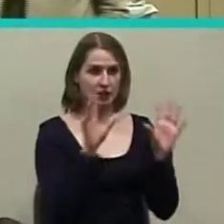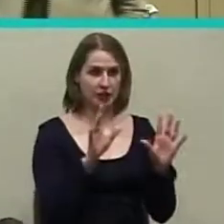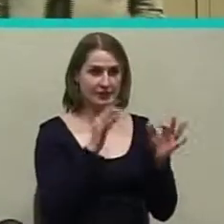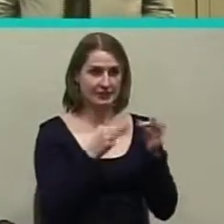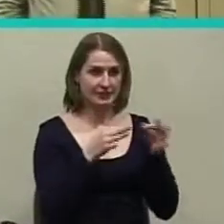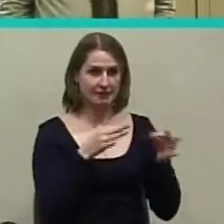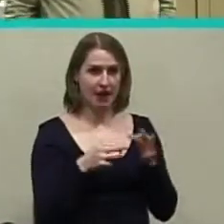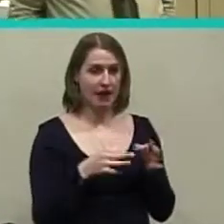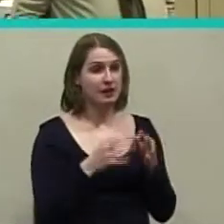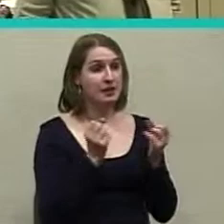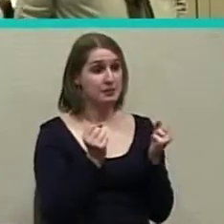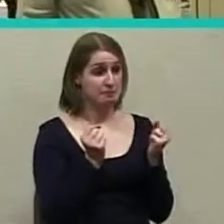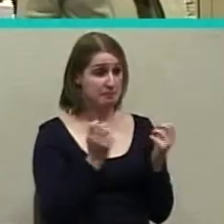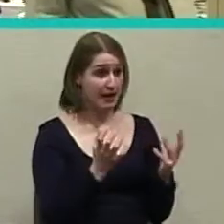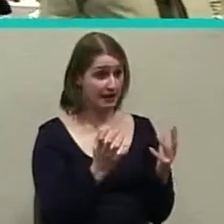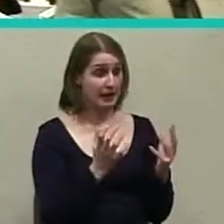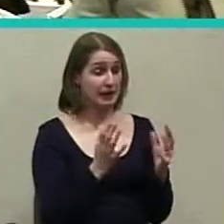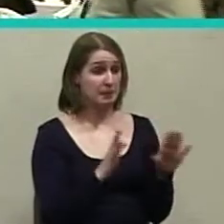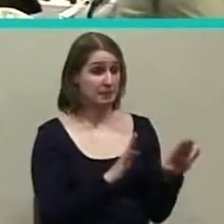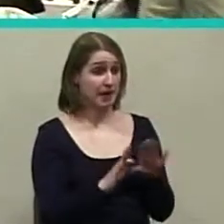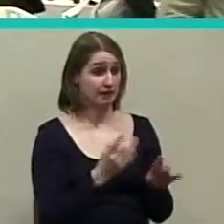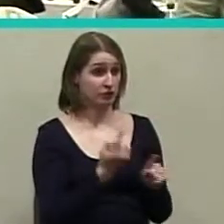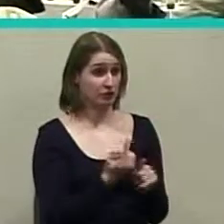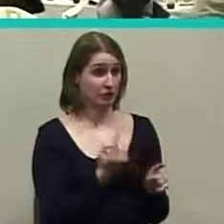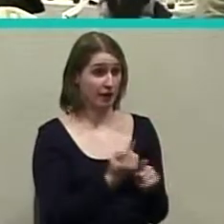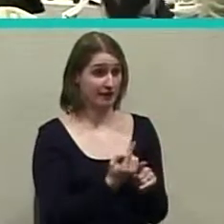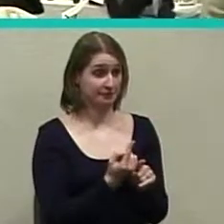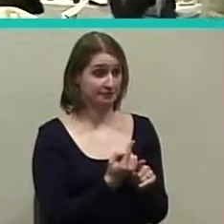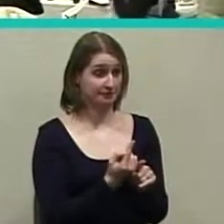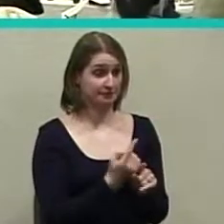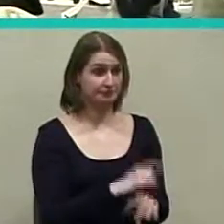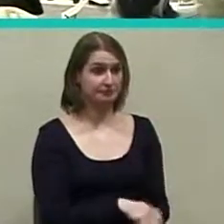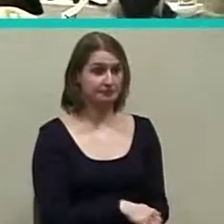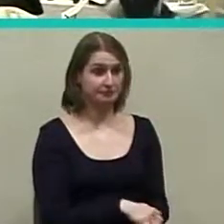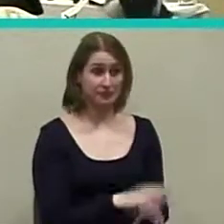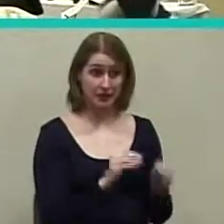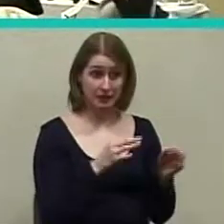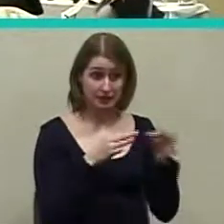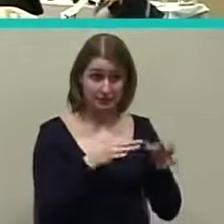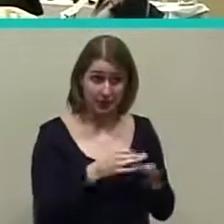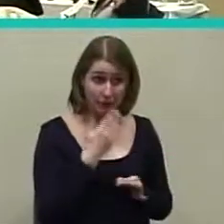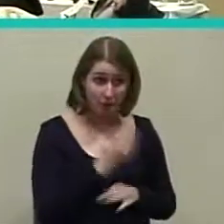Okay, a lot of behaviors, right? Okay. Are they defined well?